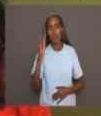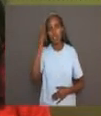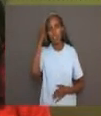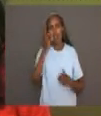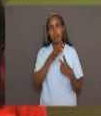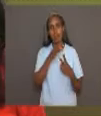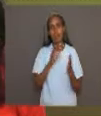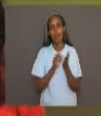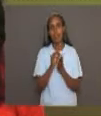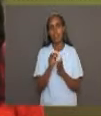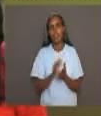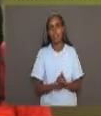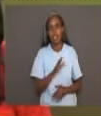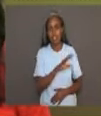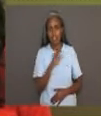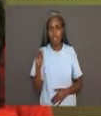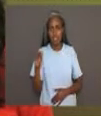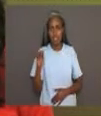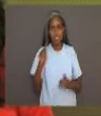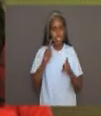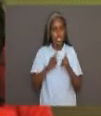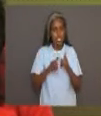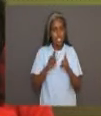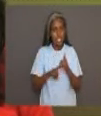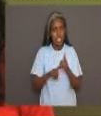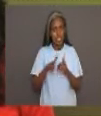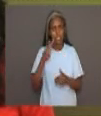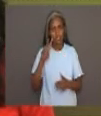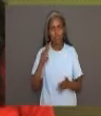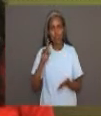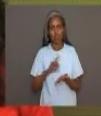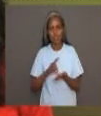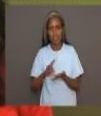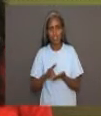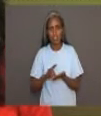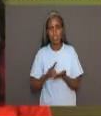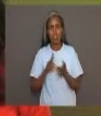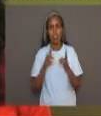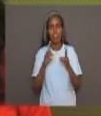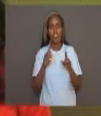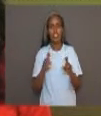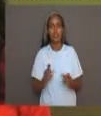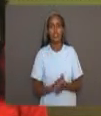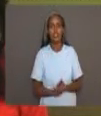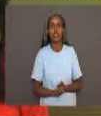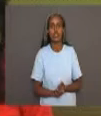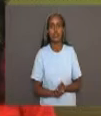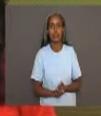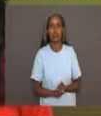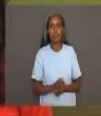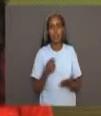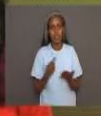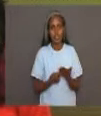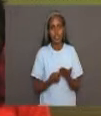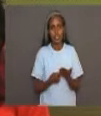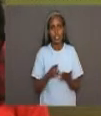numbers, and the last 2 digits are examined. If they